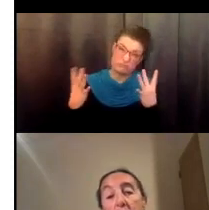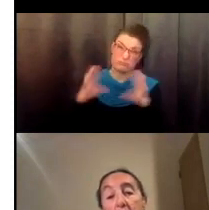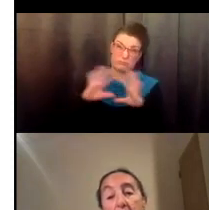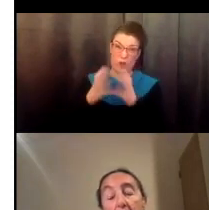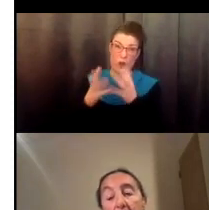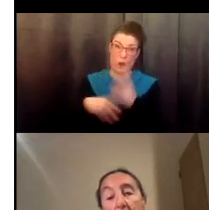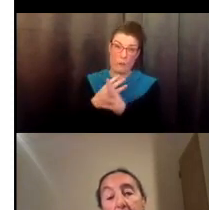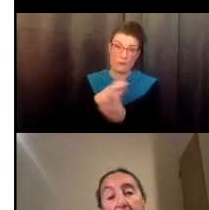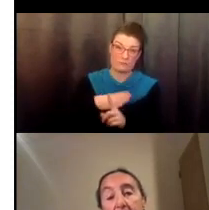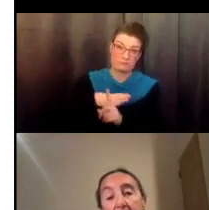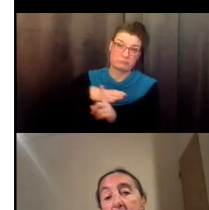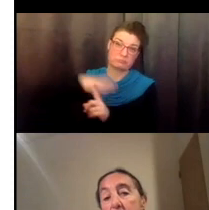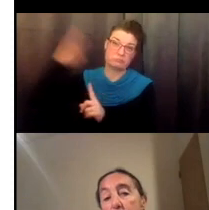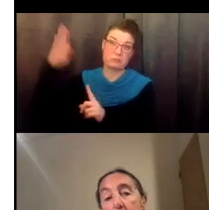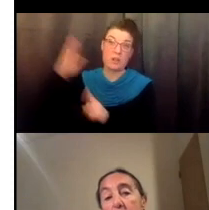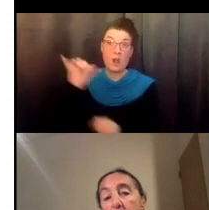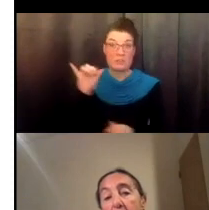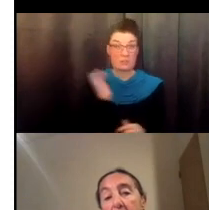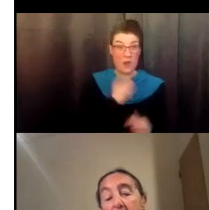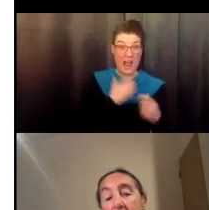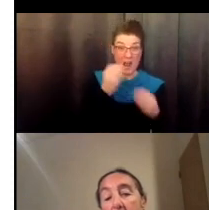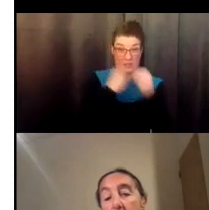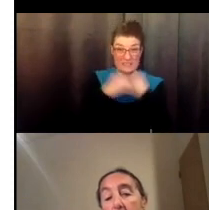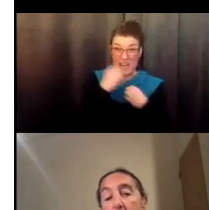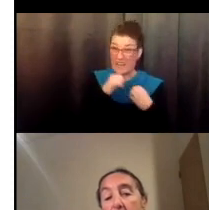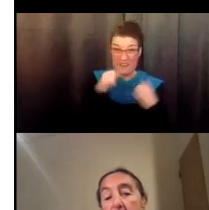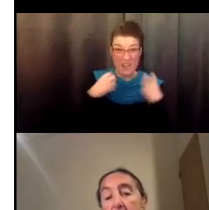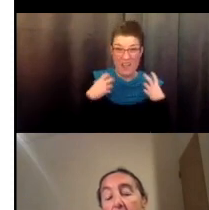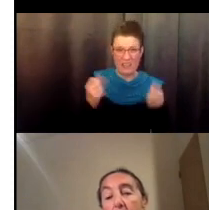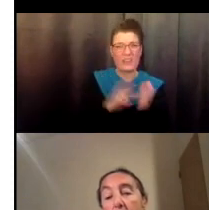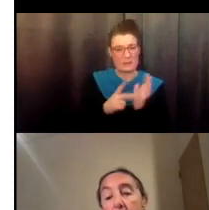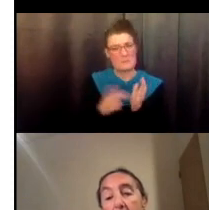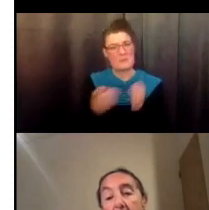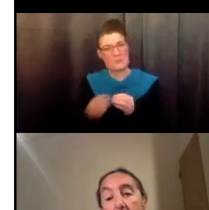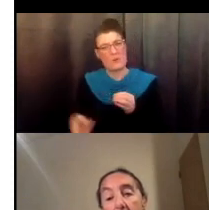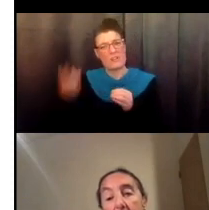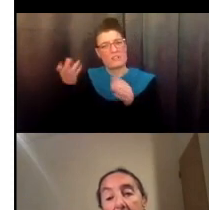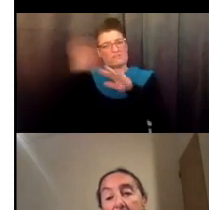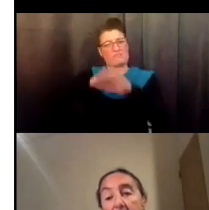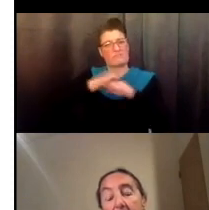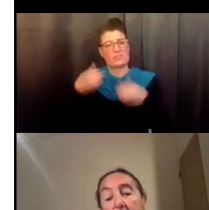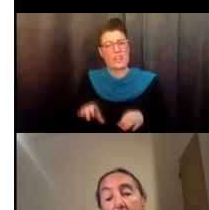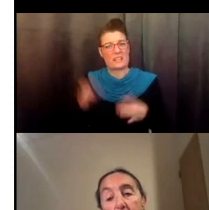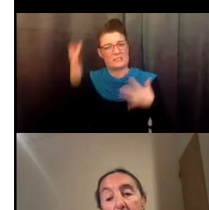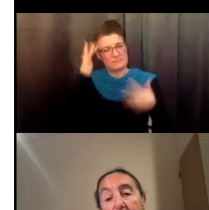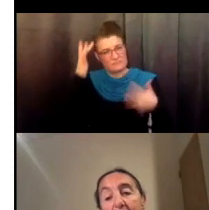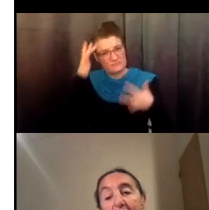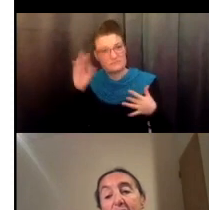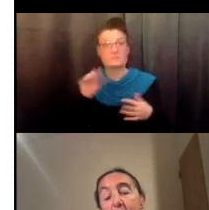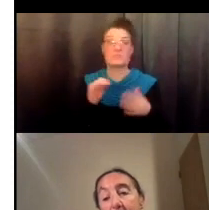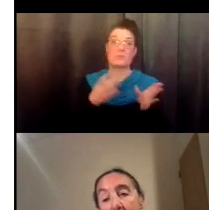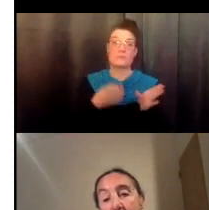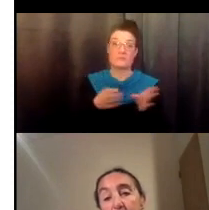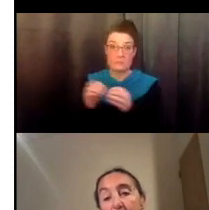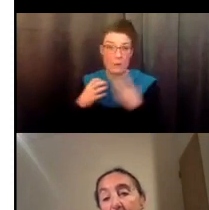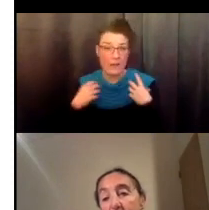also know that our unhealthy diets contribute to chronic illness. So if we can move toward healthier diets and healthier production systems